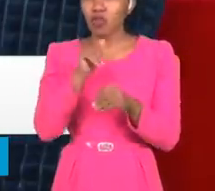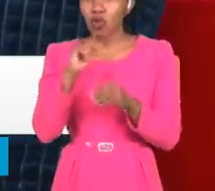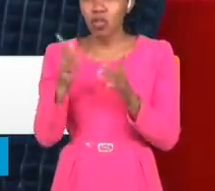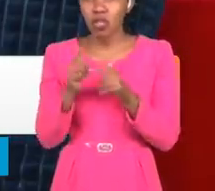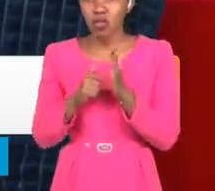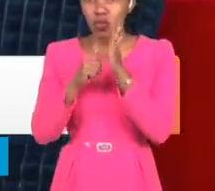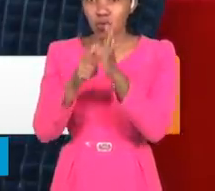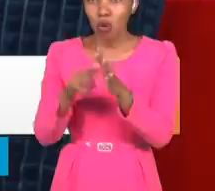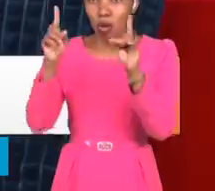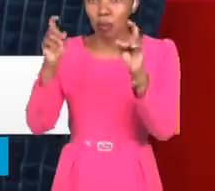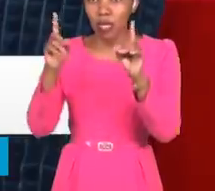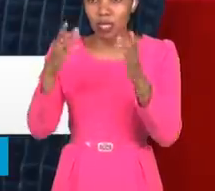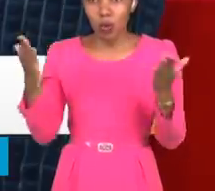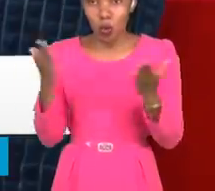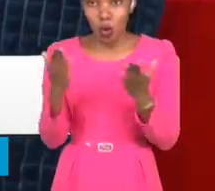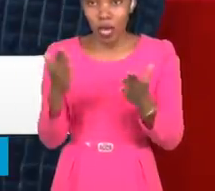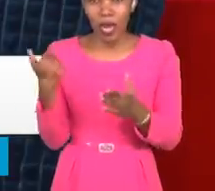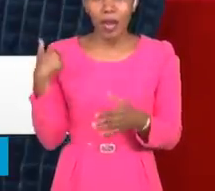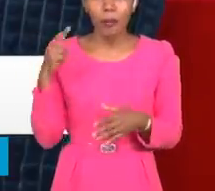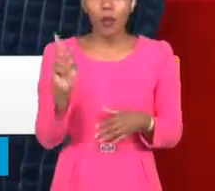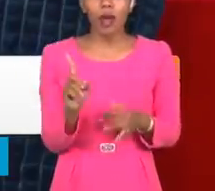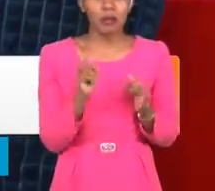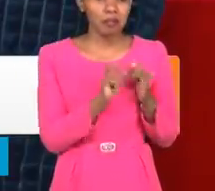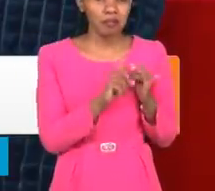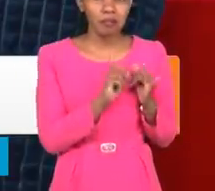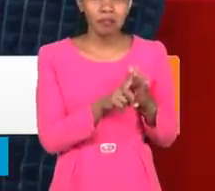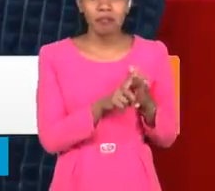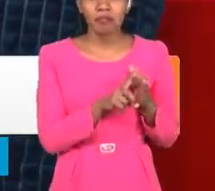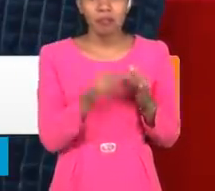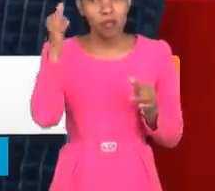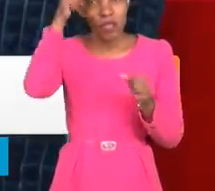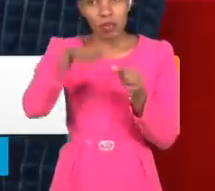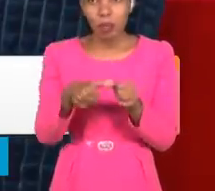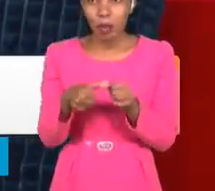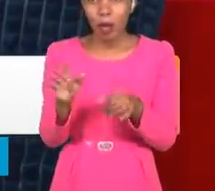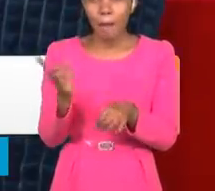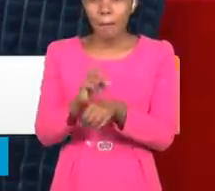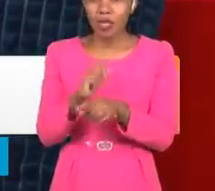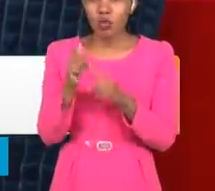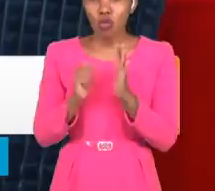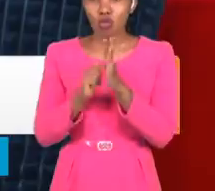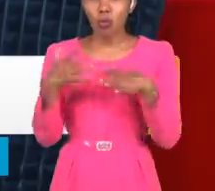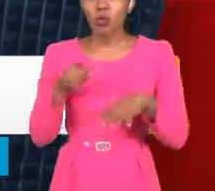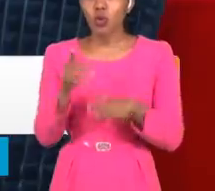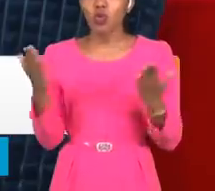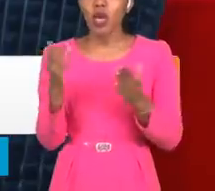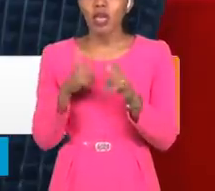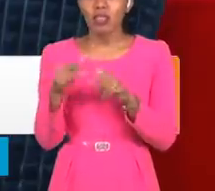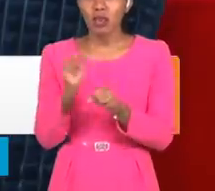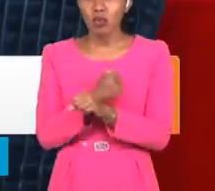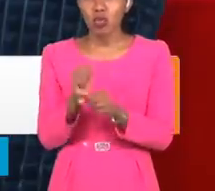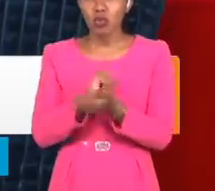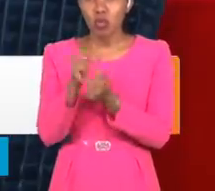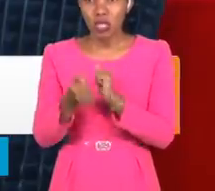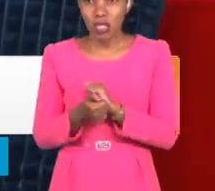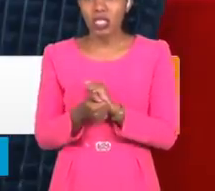the picture was taken. One. That is one. Mm-hmm. Two. Mm-hmm. Remember, the minute you put it there, you cannot change it. Yes. It